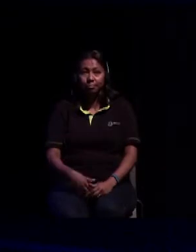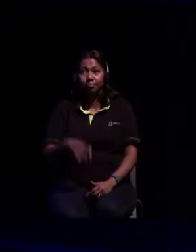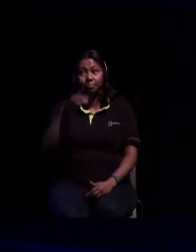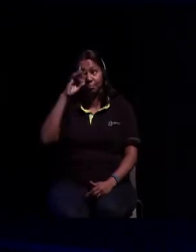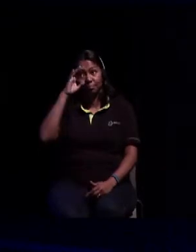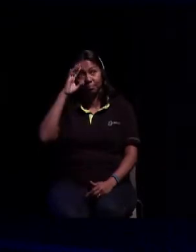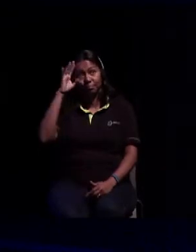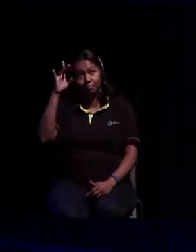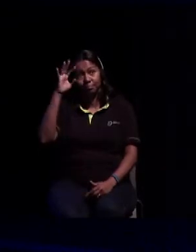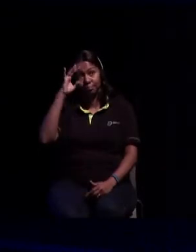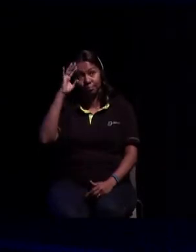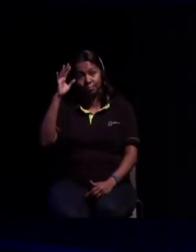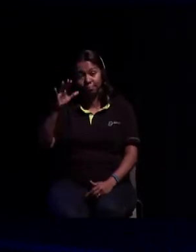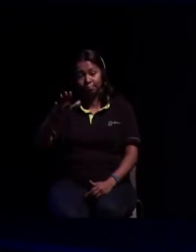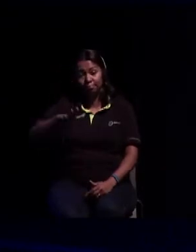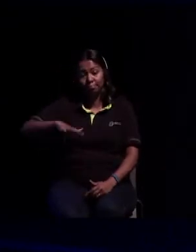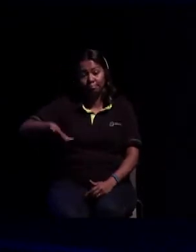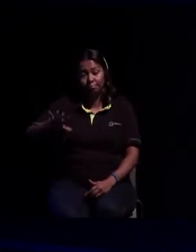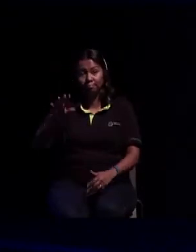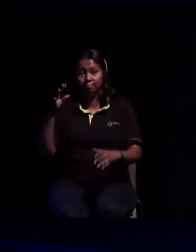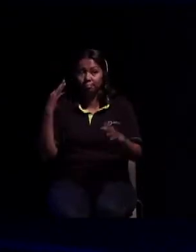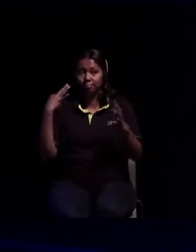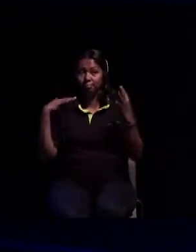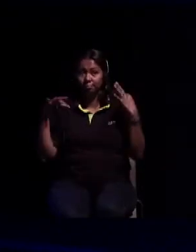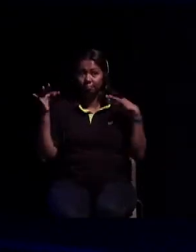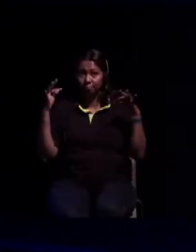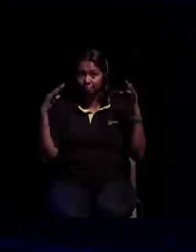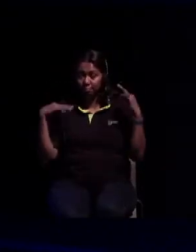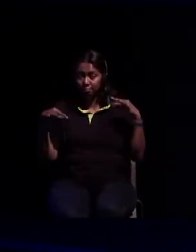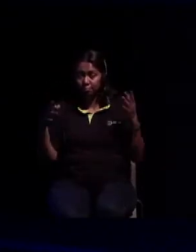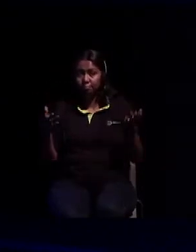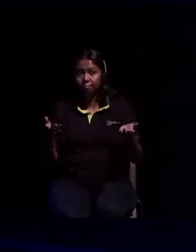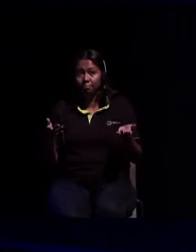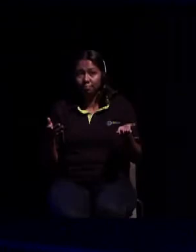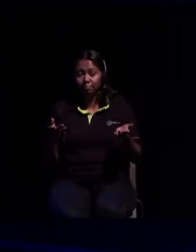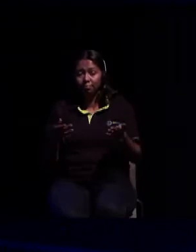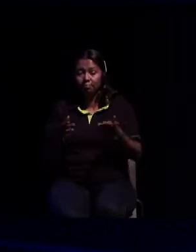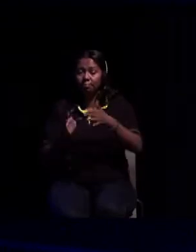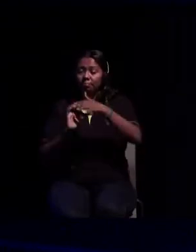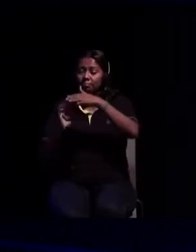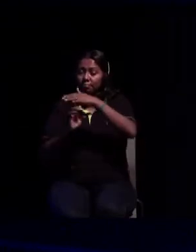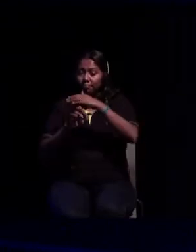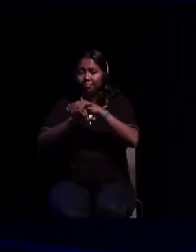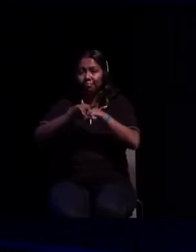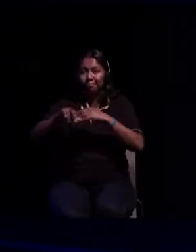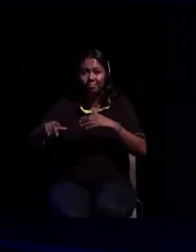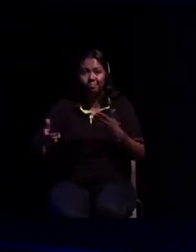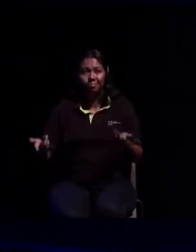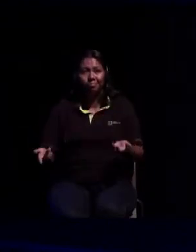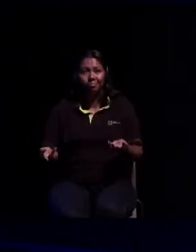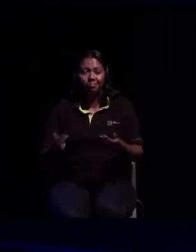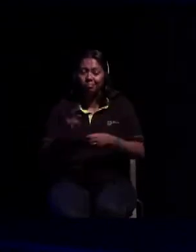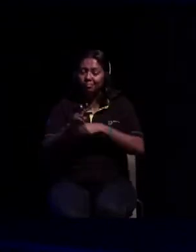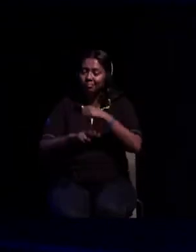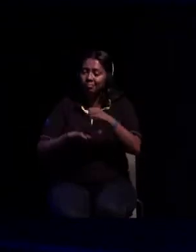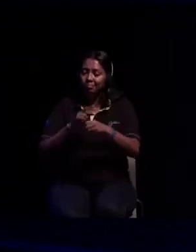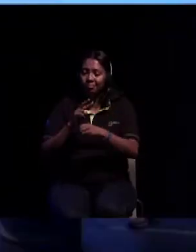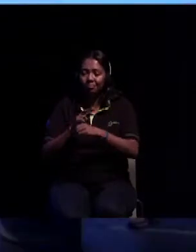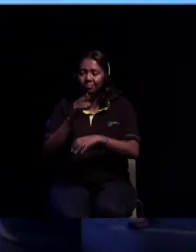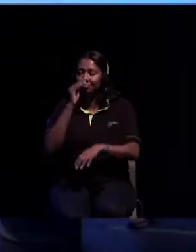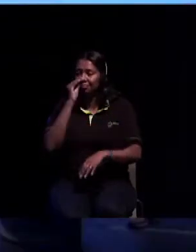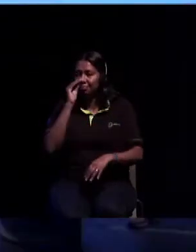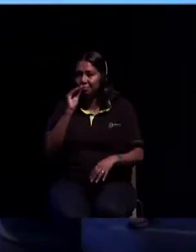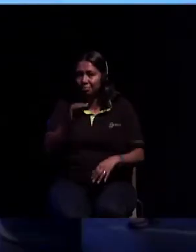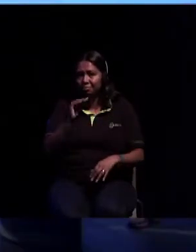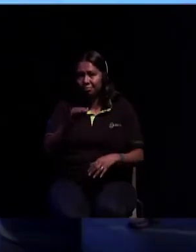the corporatized tourism industry, is unsustainably promoting growth in its chasing of profits.